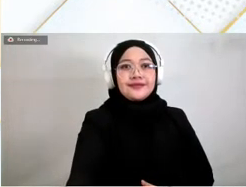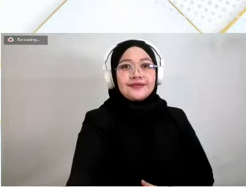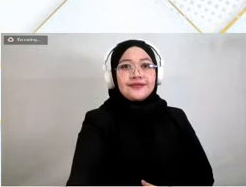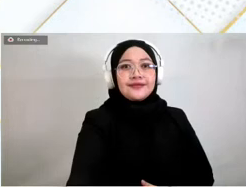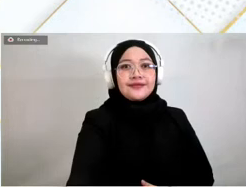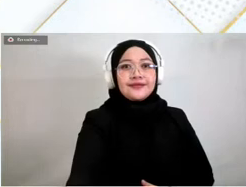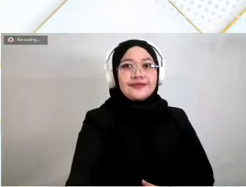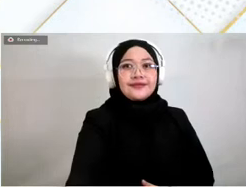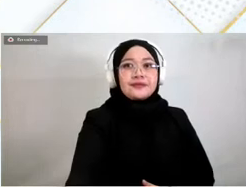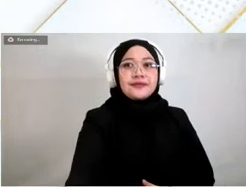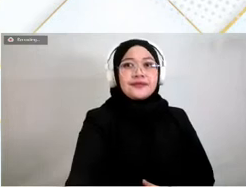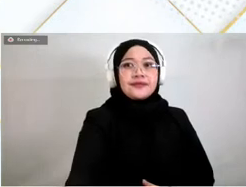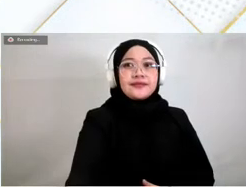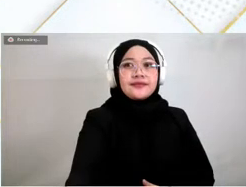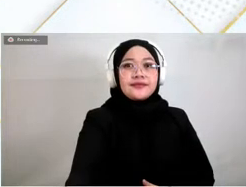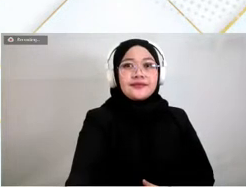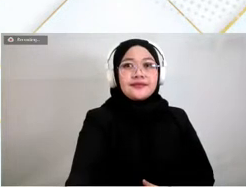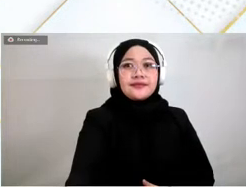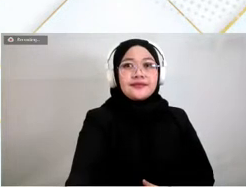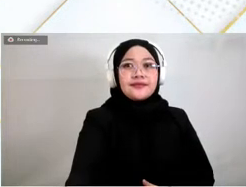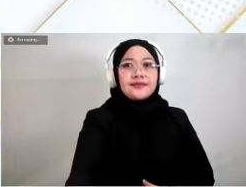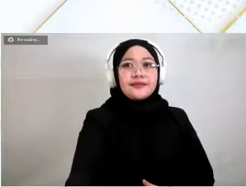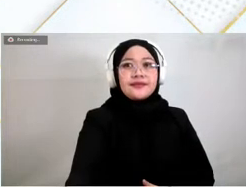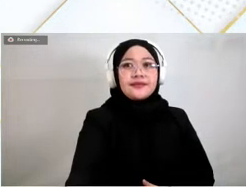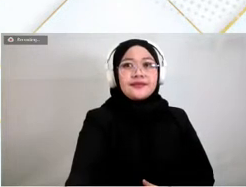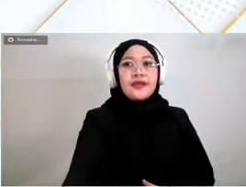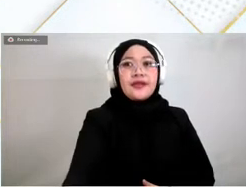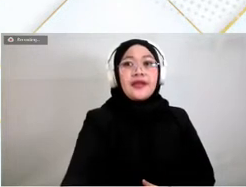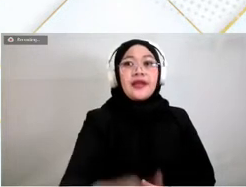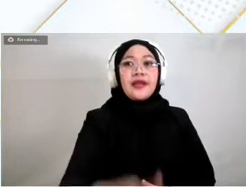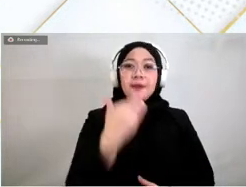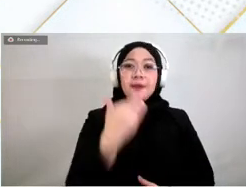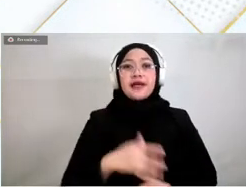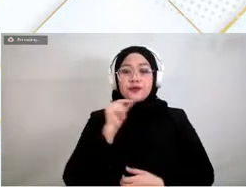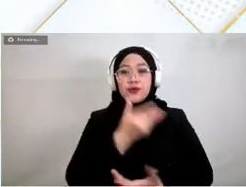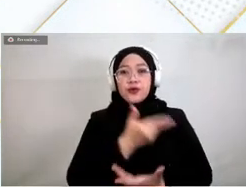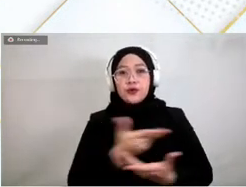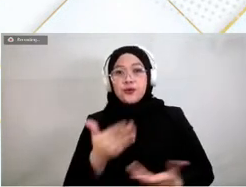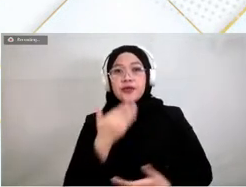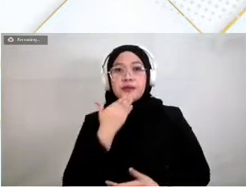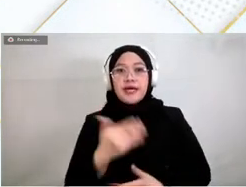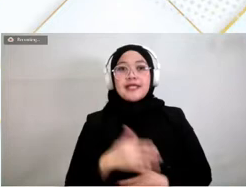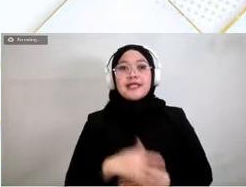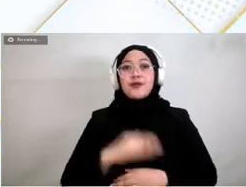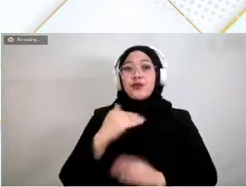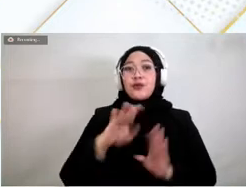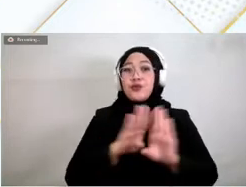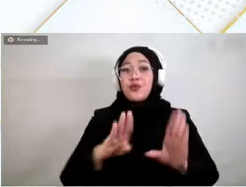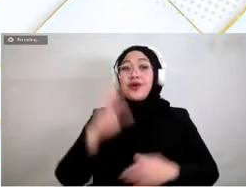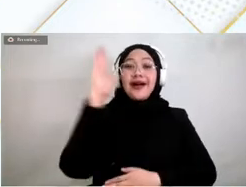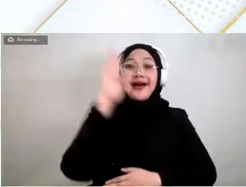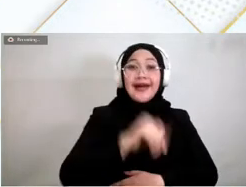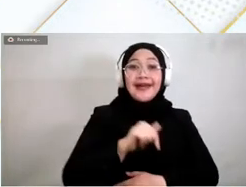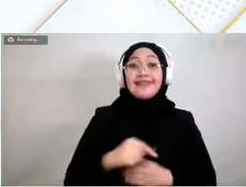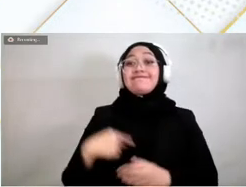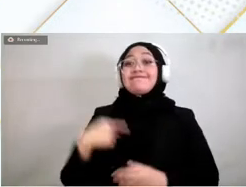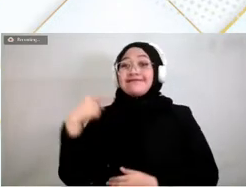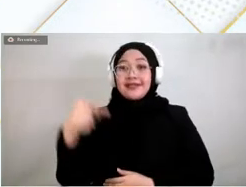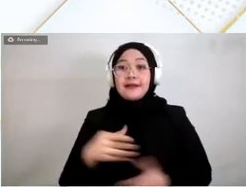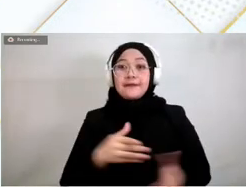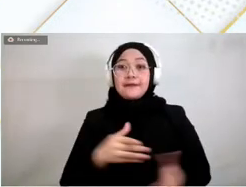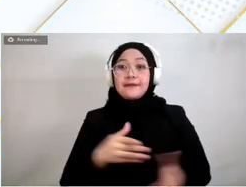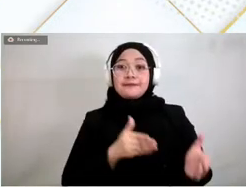Thank you very much, Ibu Jalasari Pamuda Wardani, for your remarks on our event today. And now we will move on